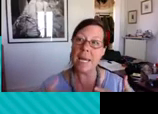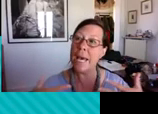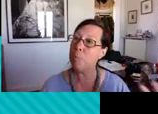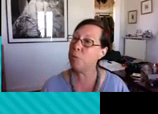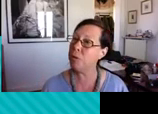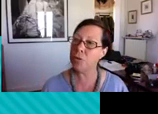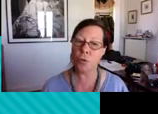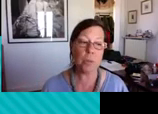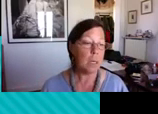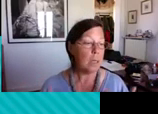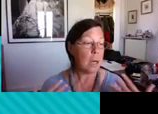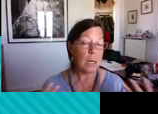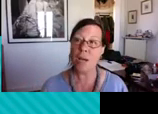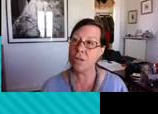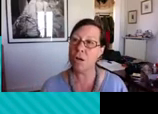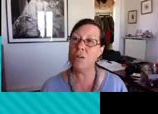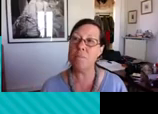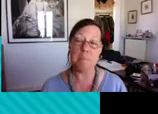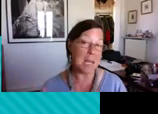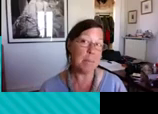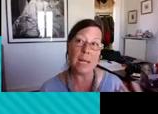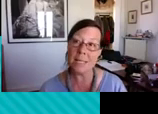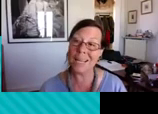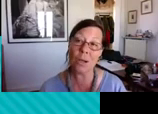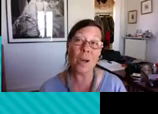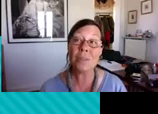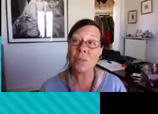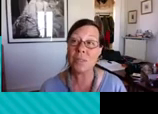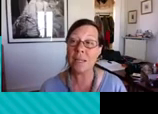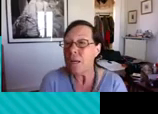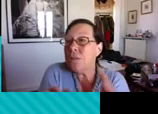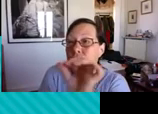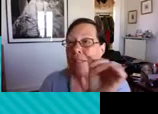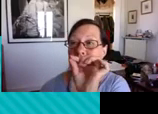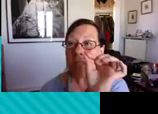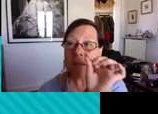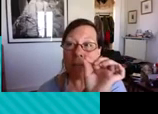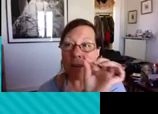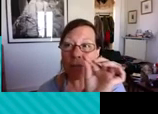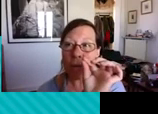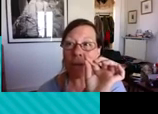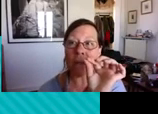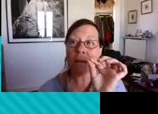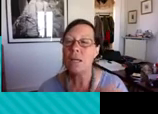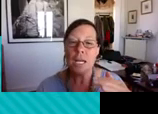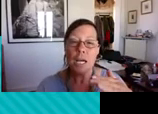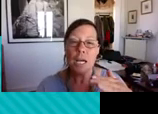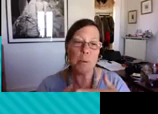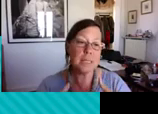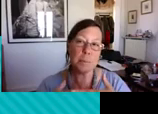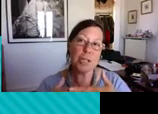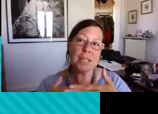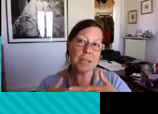may help you if you contract COVID, maybe not to get quite so sick. So you see a little half-truth in there.